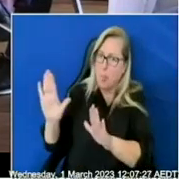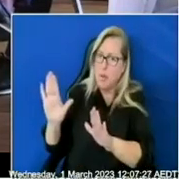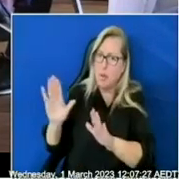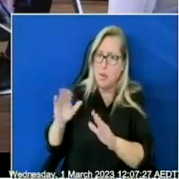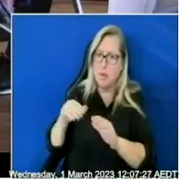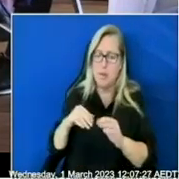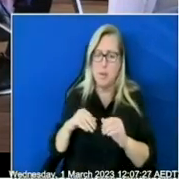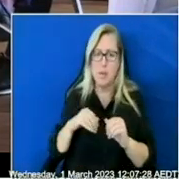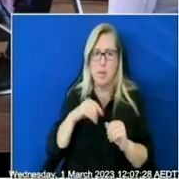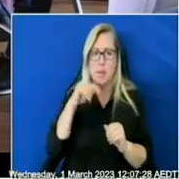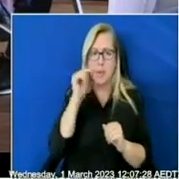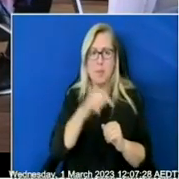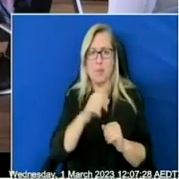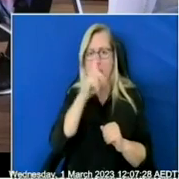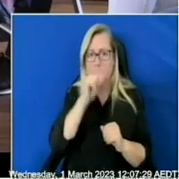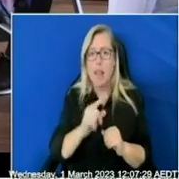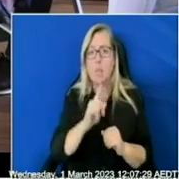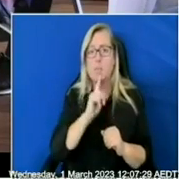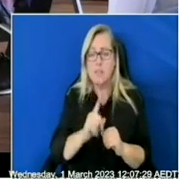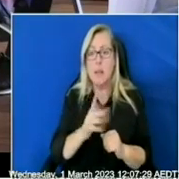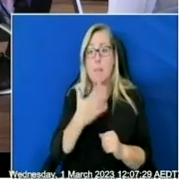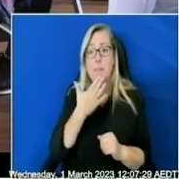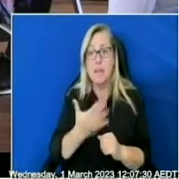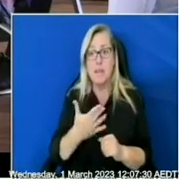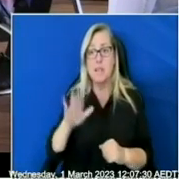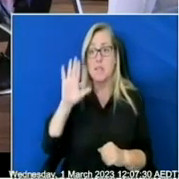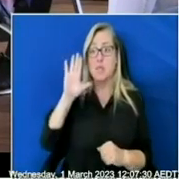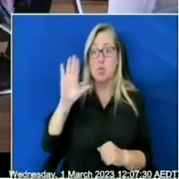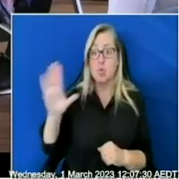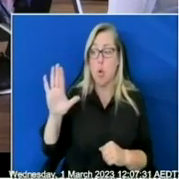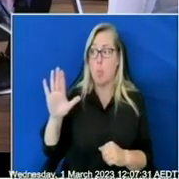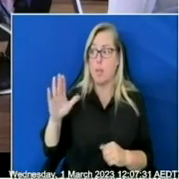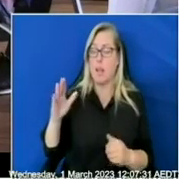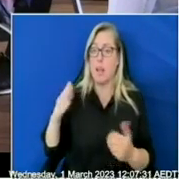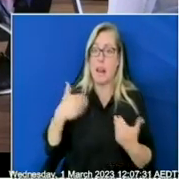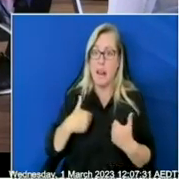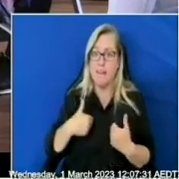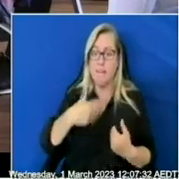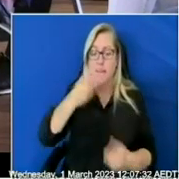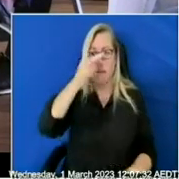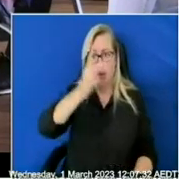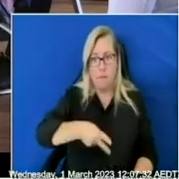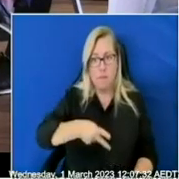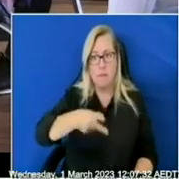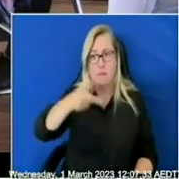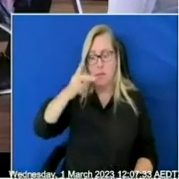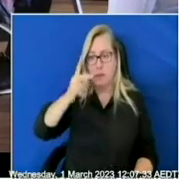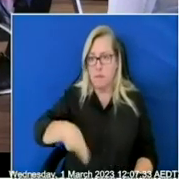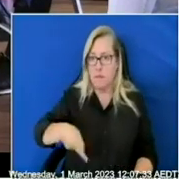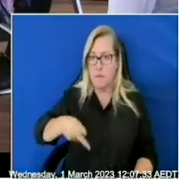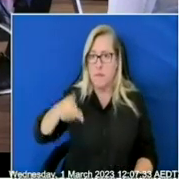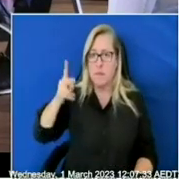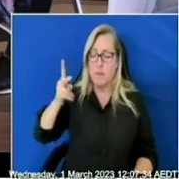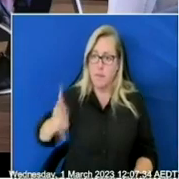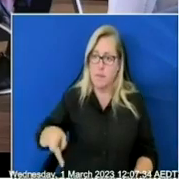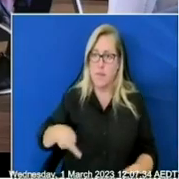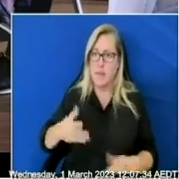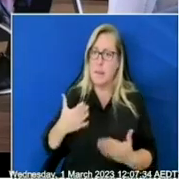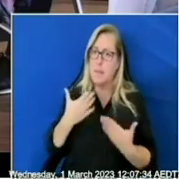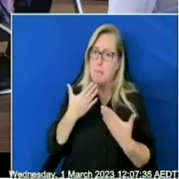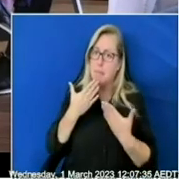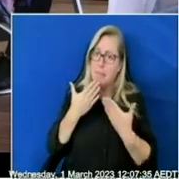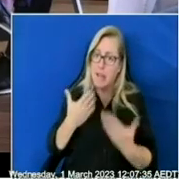it. Reliving this. Mm. And we could miss, please stop. Our kids, our grandkids have a